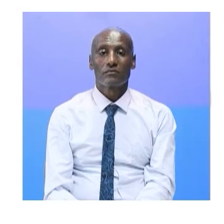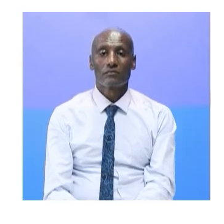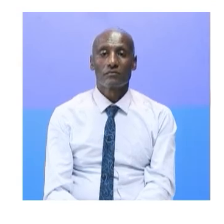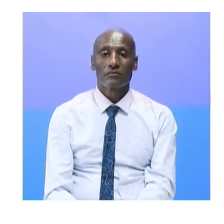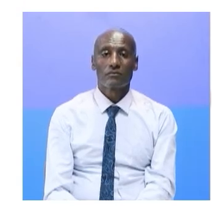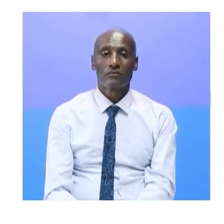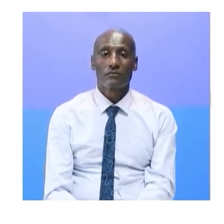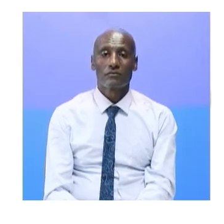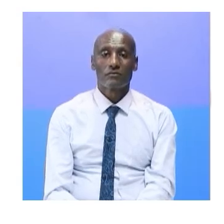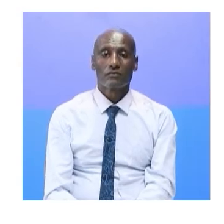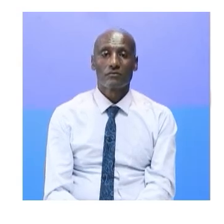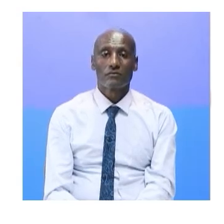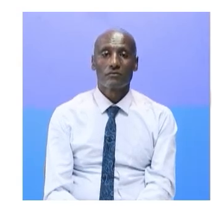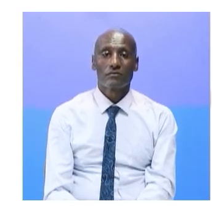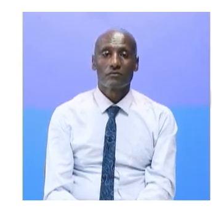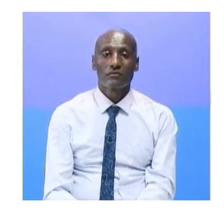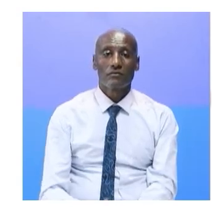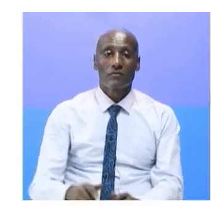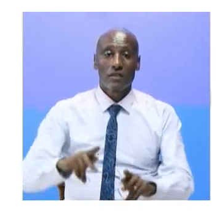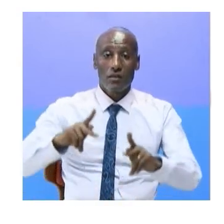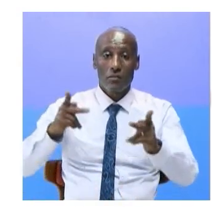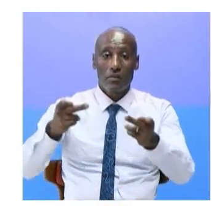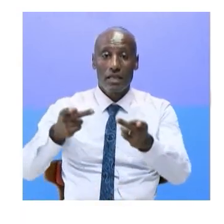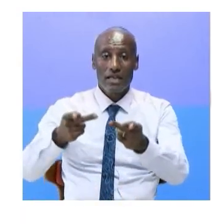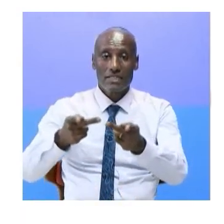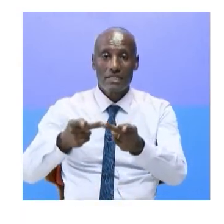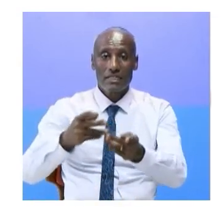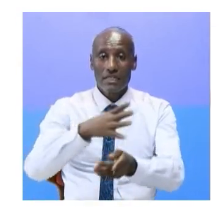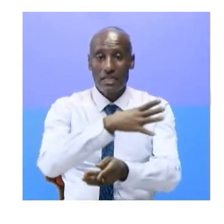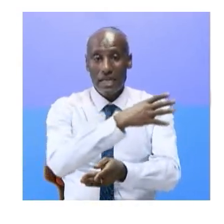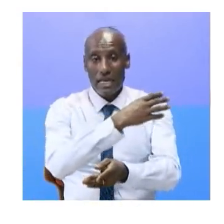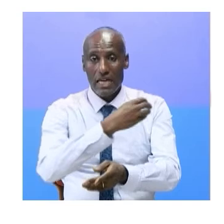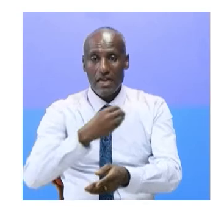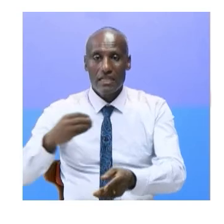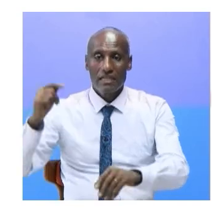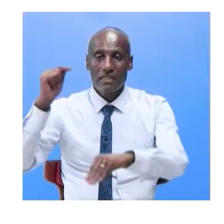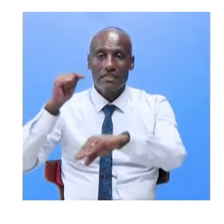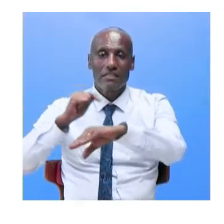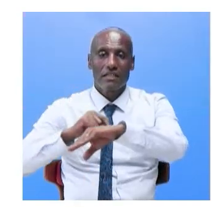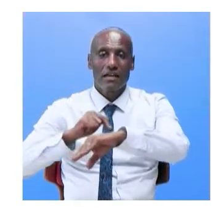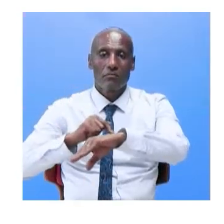Preposition by what? Place. And also what? Time.